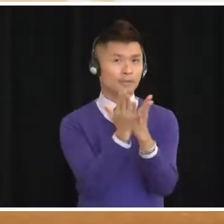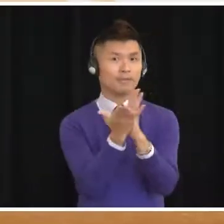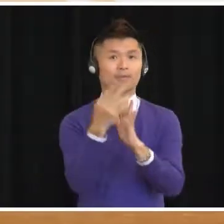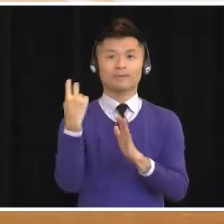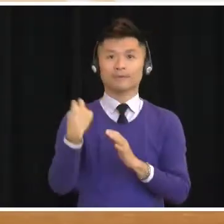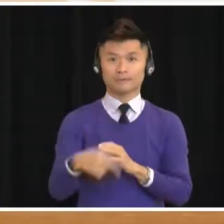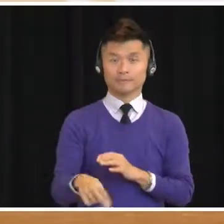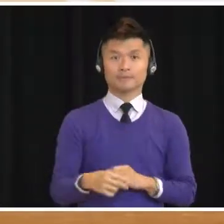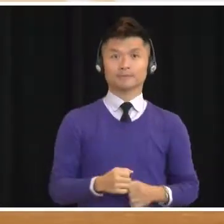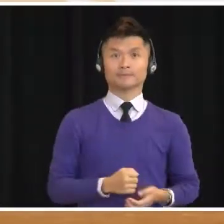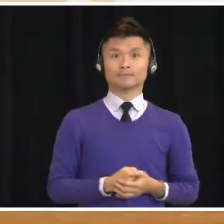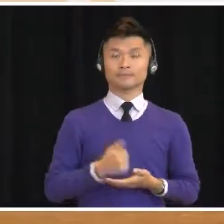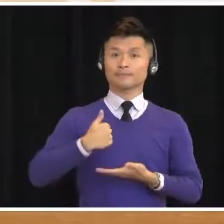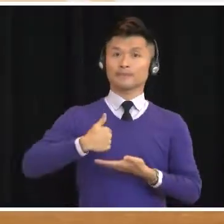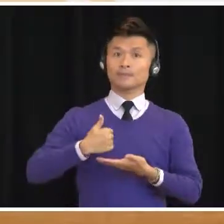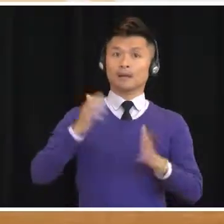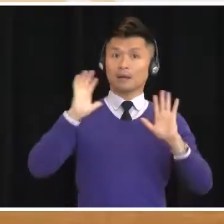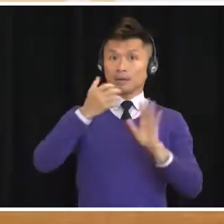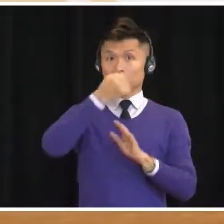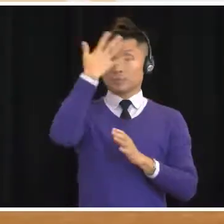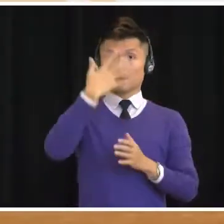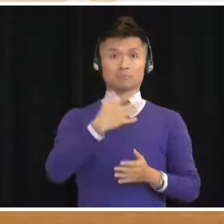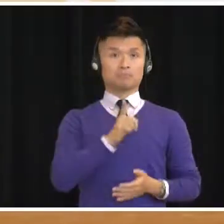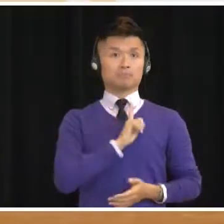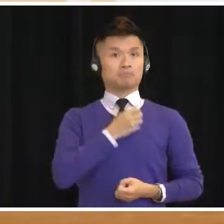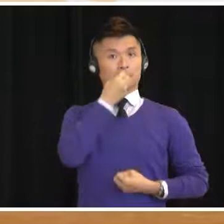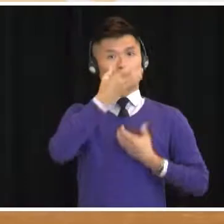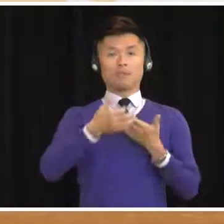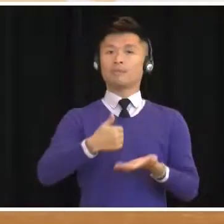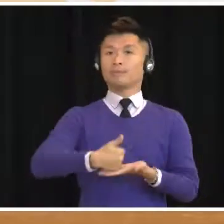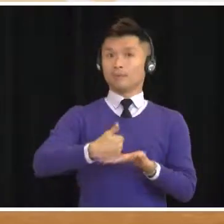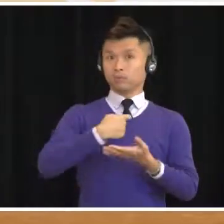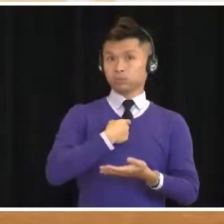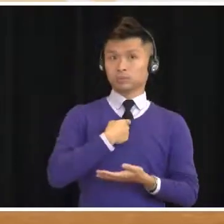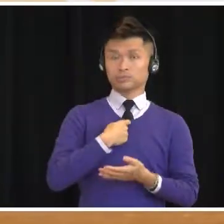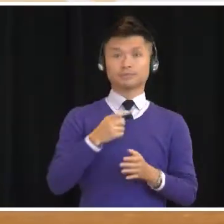views. And Mrs. Lundy has the floor.